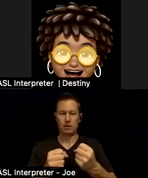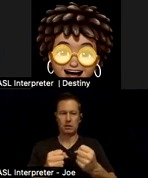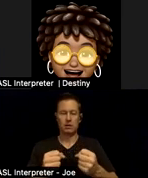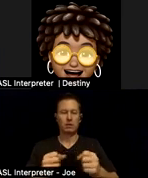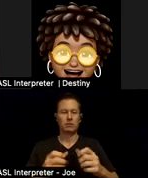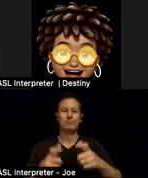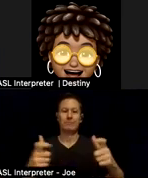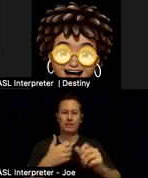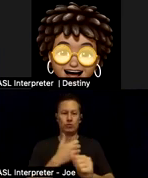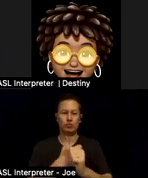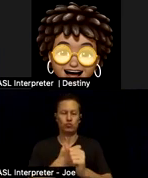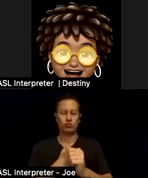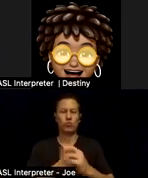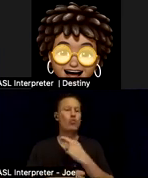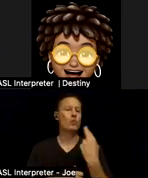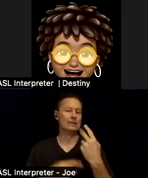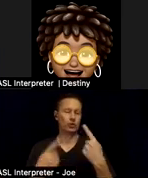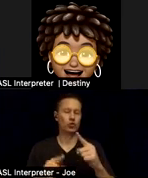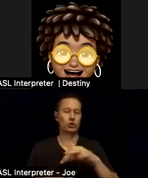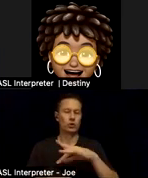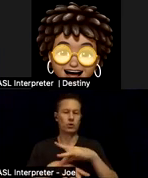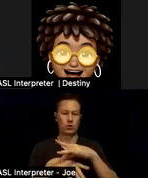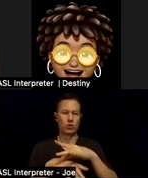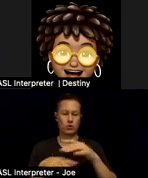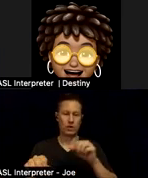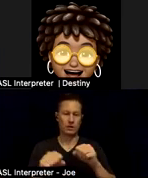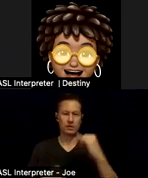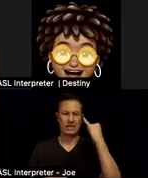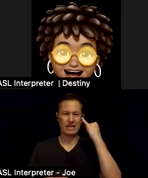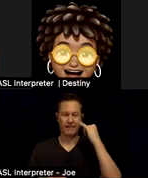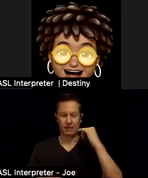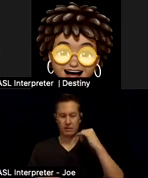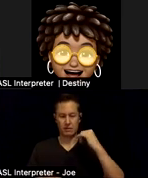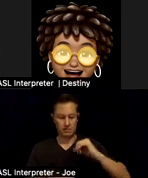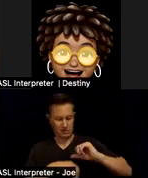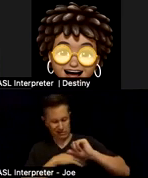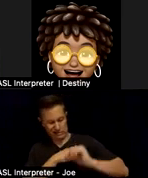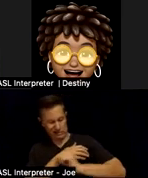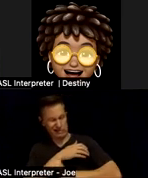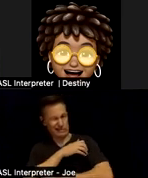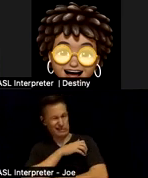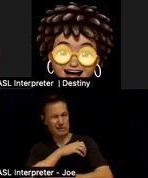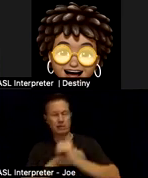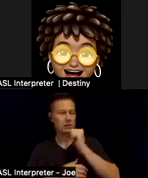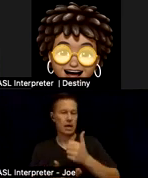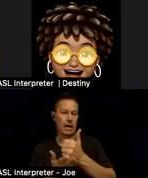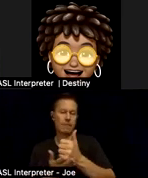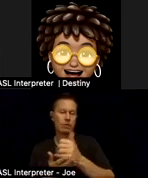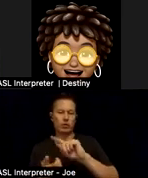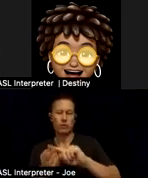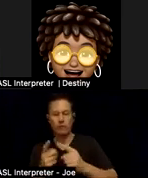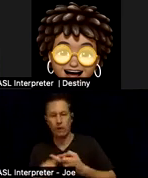feet cut and you go down, you're going to be no help to anybody, to your family or to your friends, especially the children. So it's really important to have